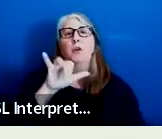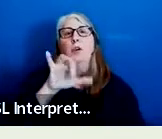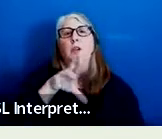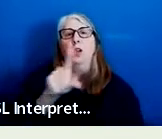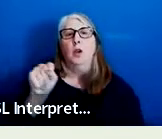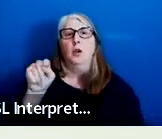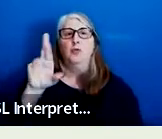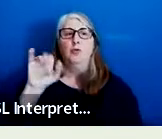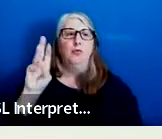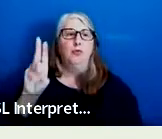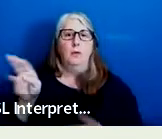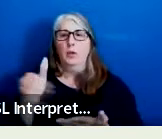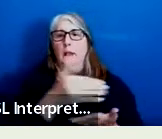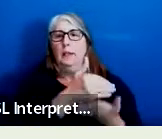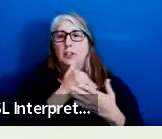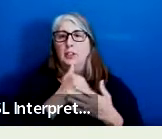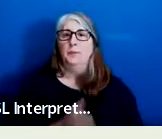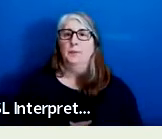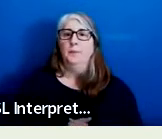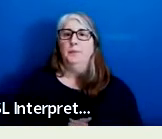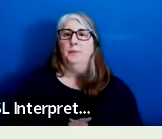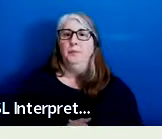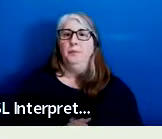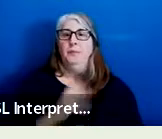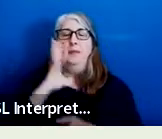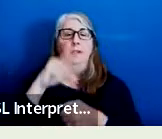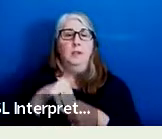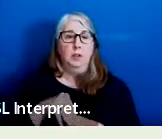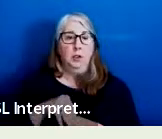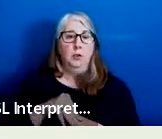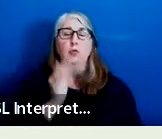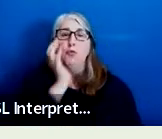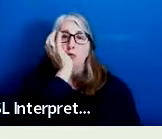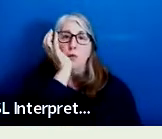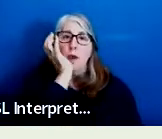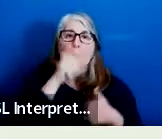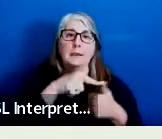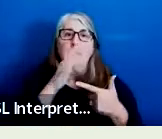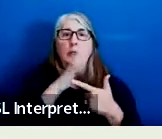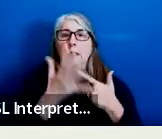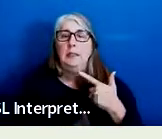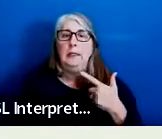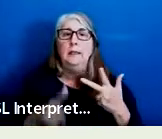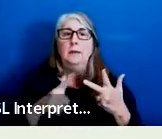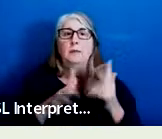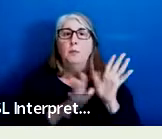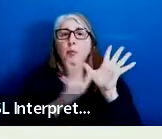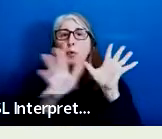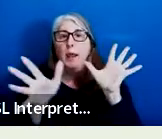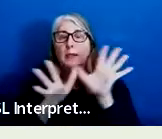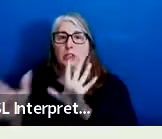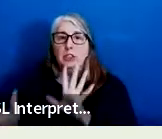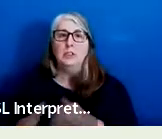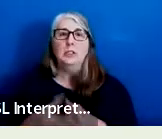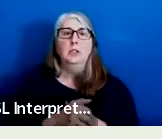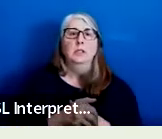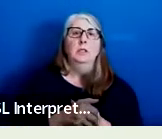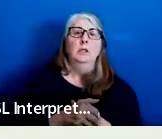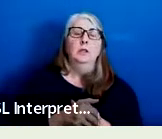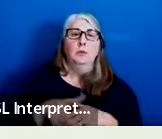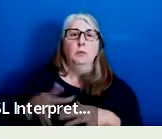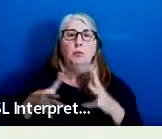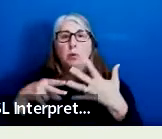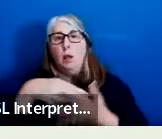collection. Yard trim includes grass clippings, leaves, small branches, brush,